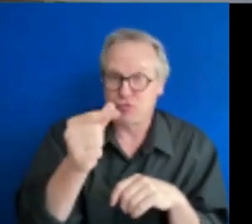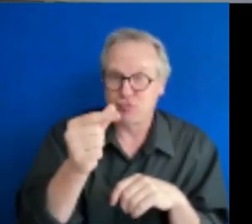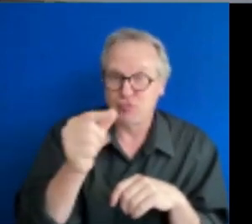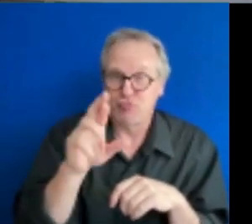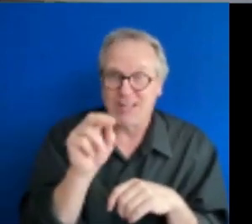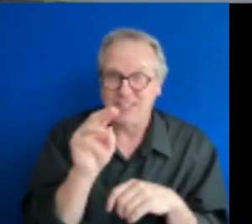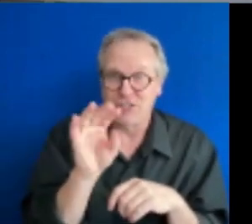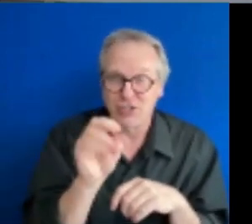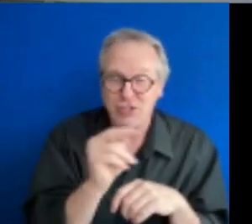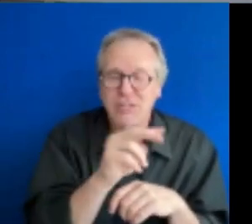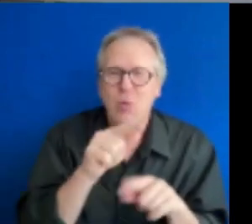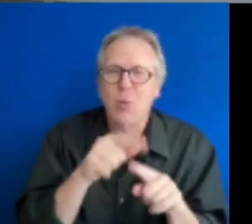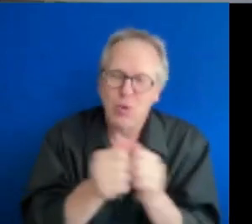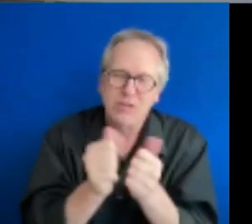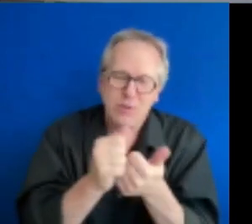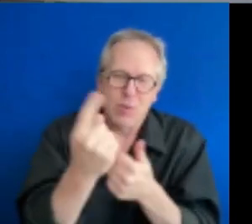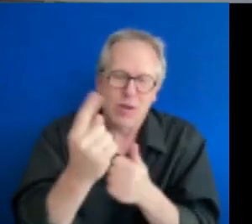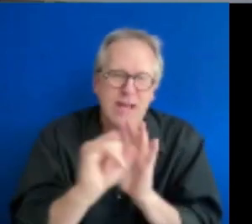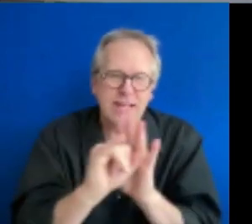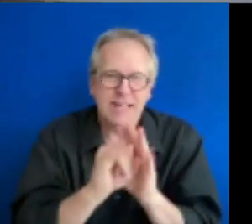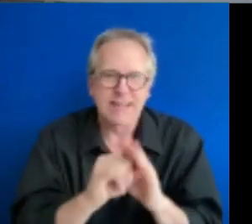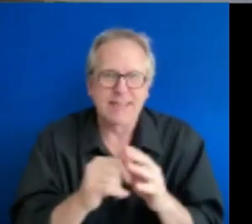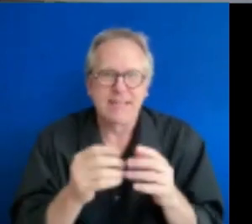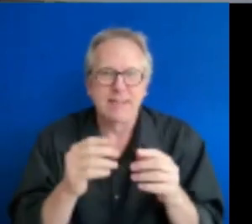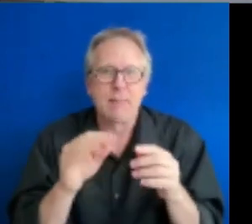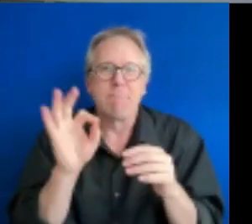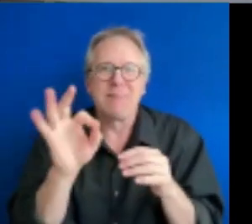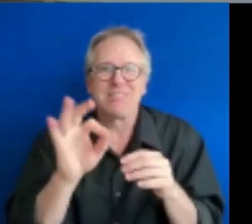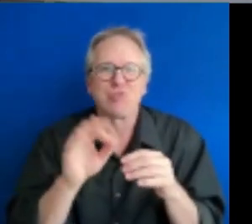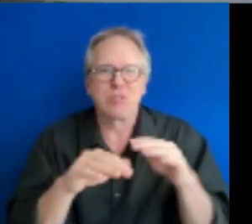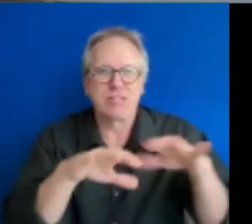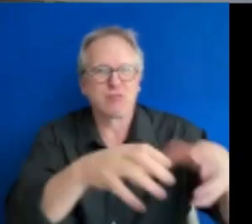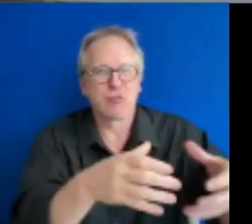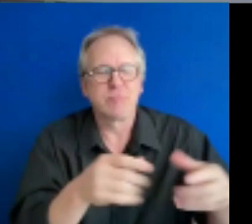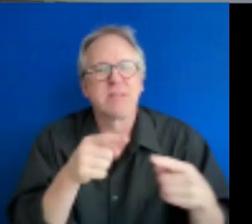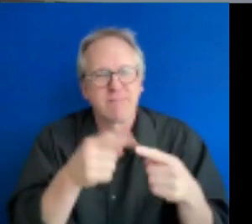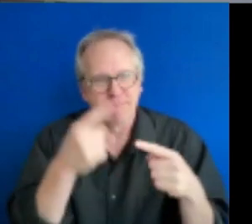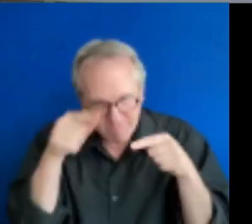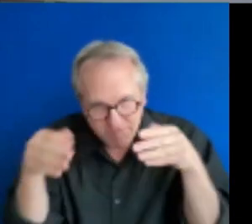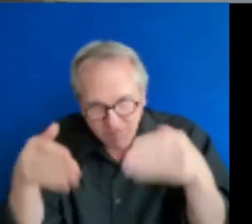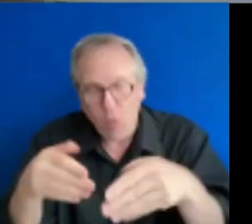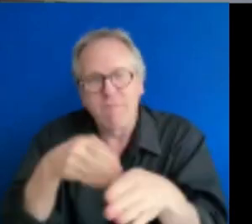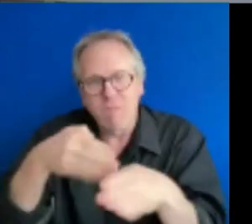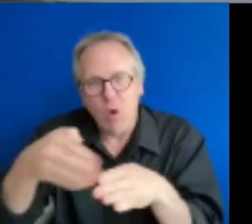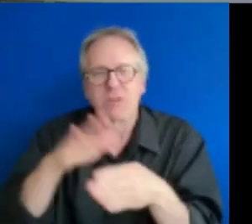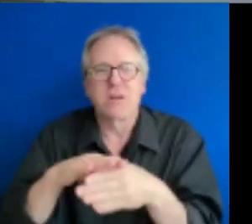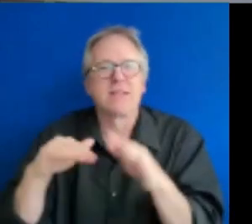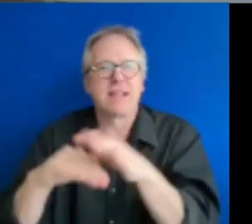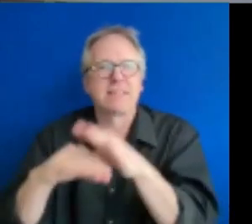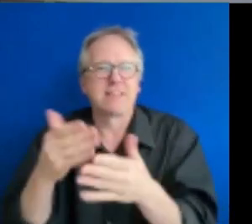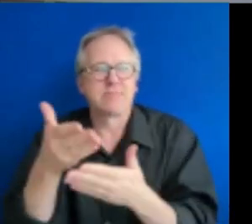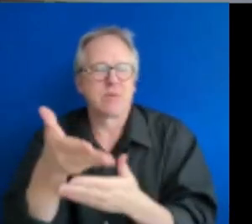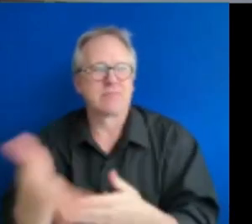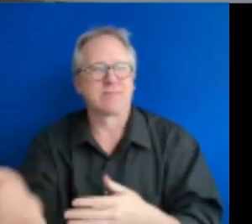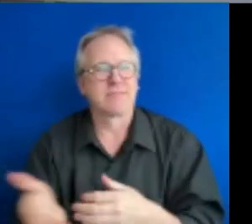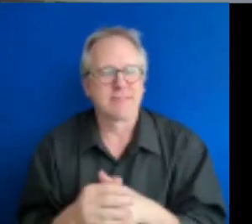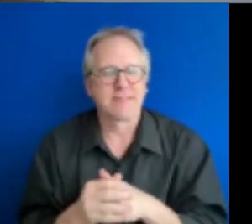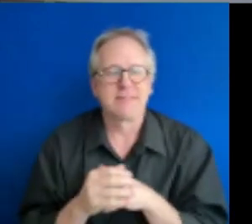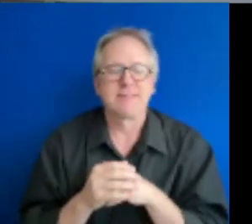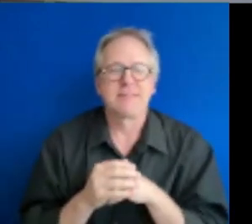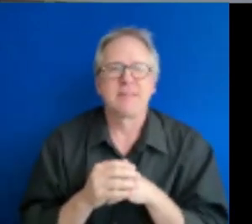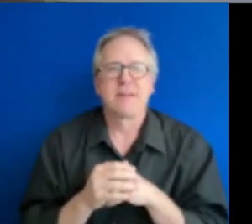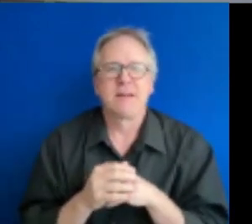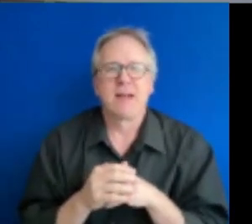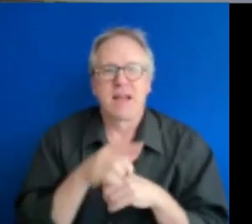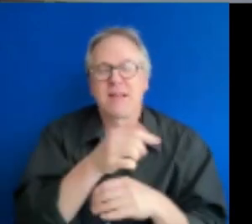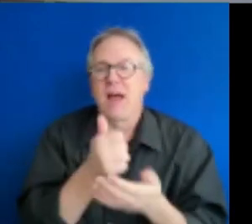with one of the identity-based ministry groups working specifically on accessibility mostly